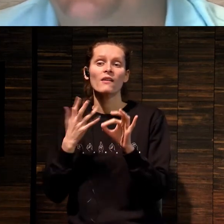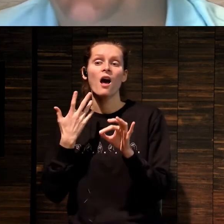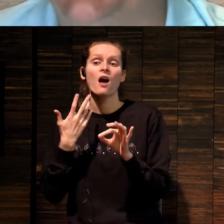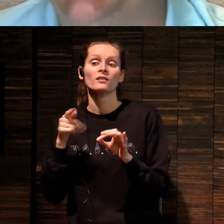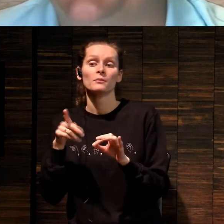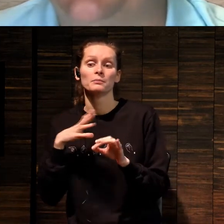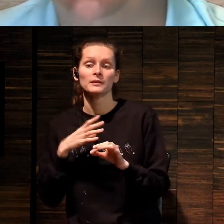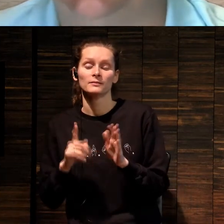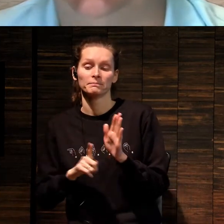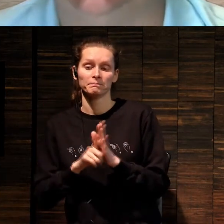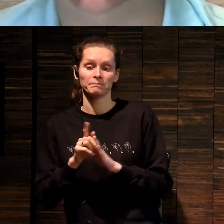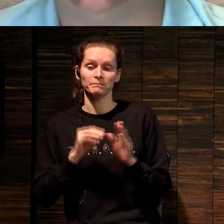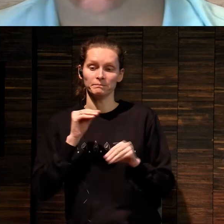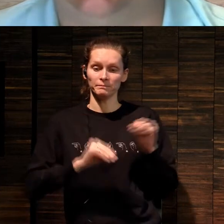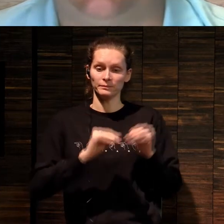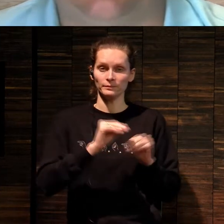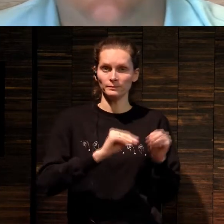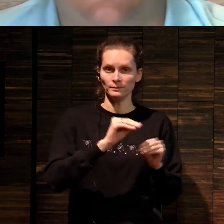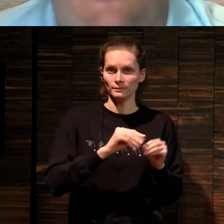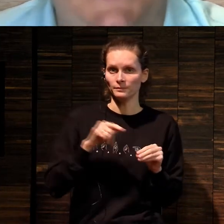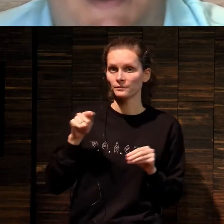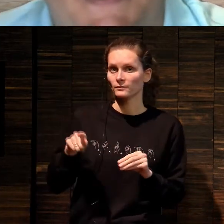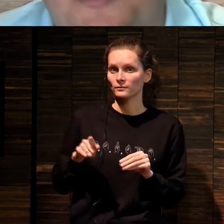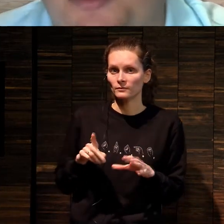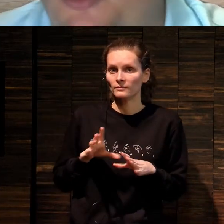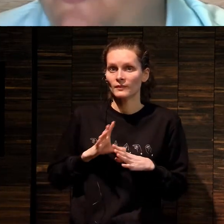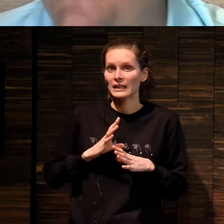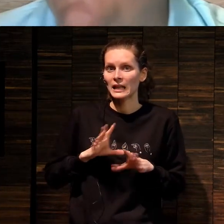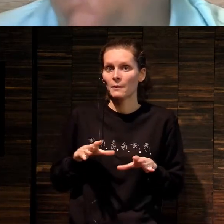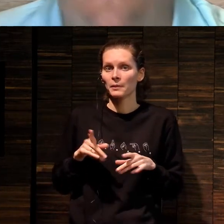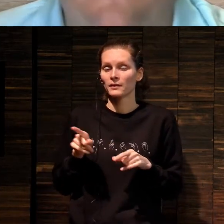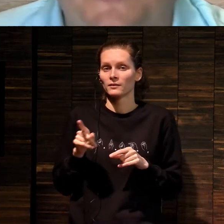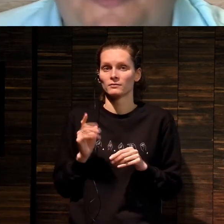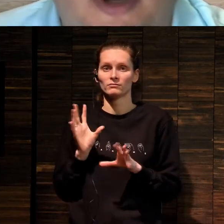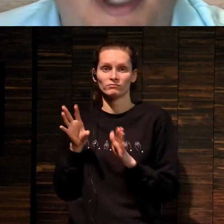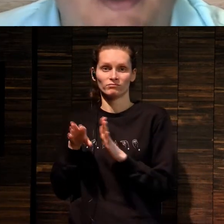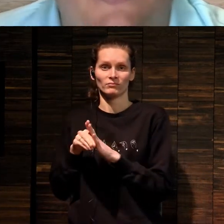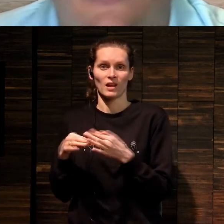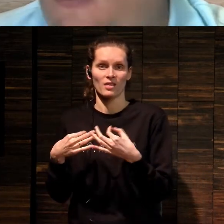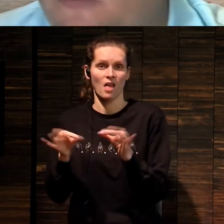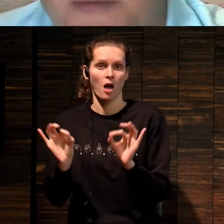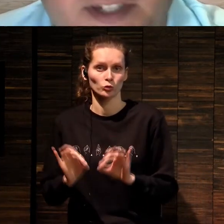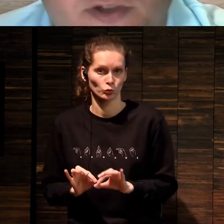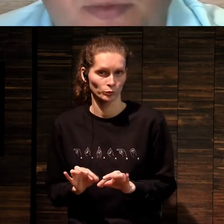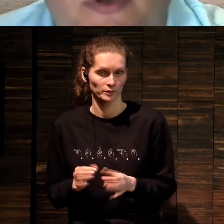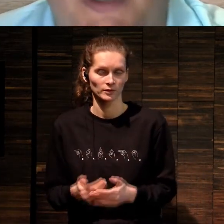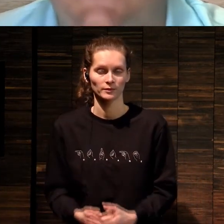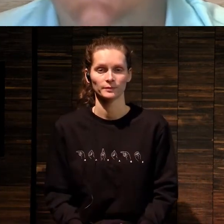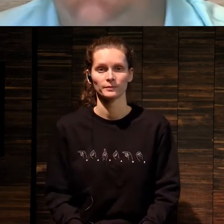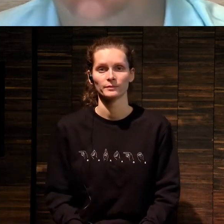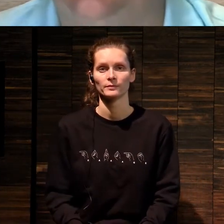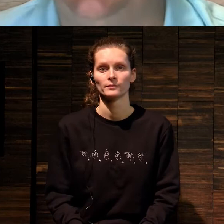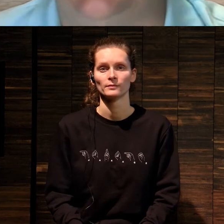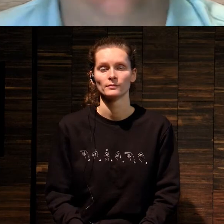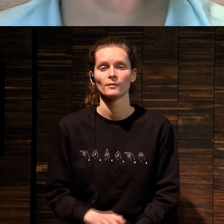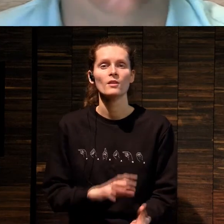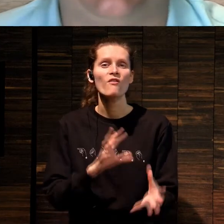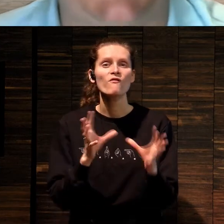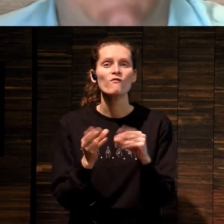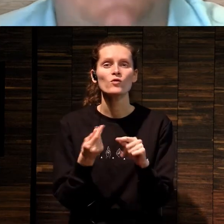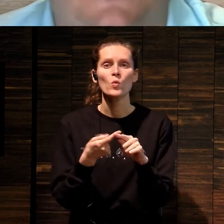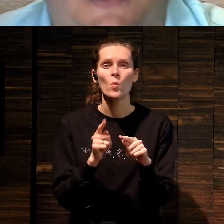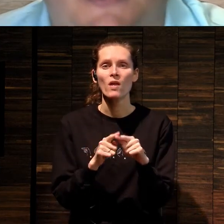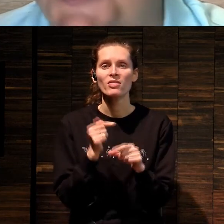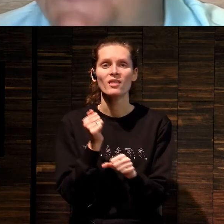just go into these alt tags and approve them, all from the front end, all from a single point, and all without